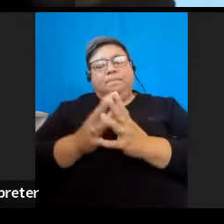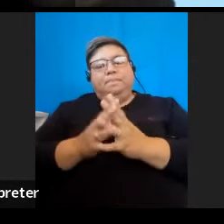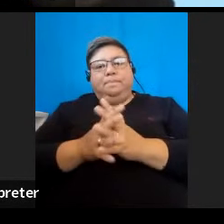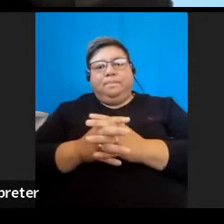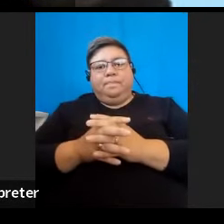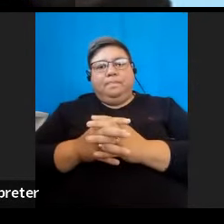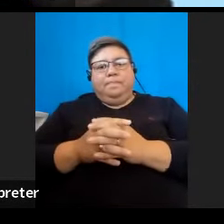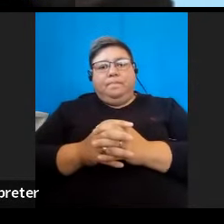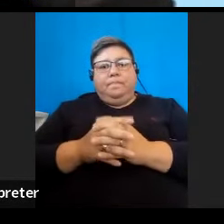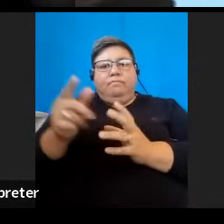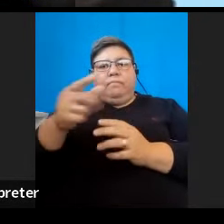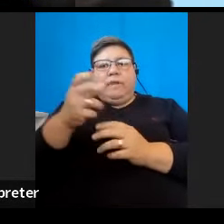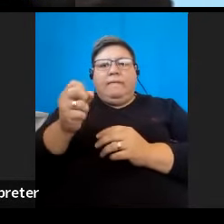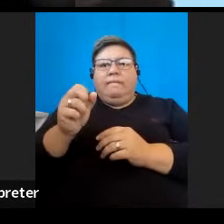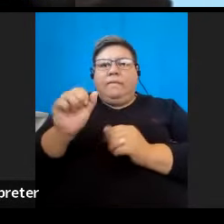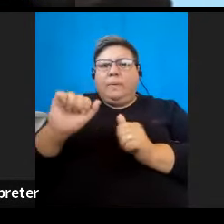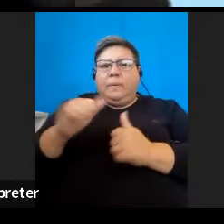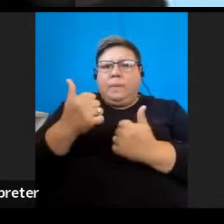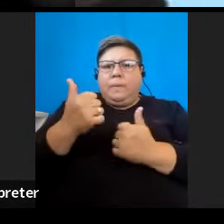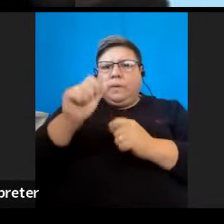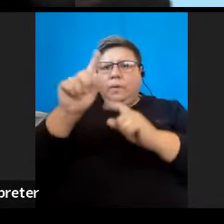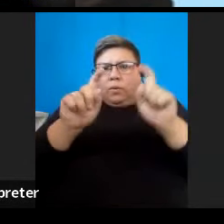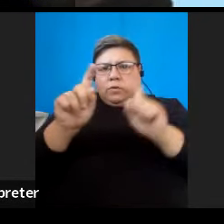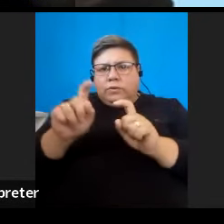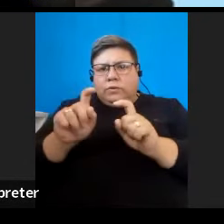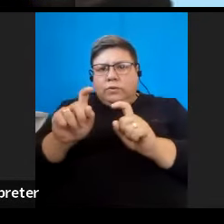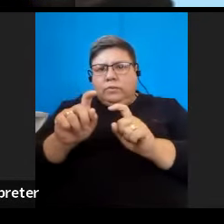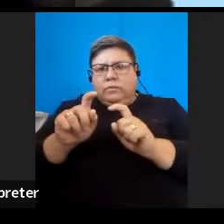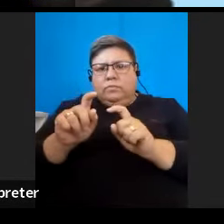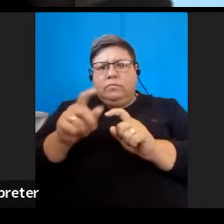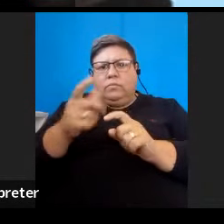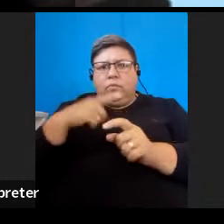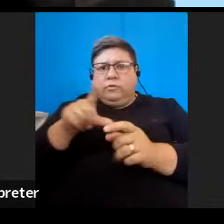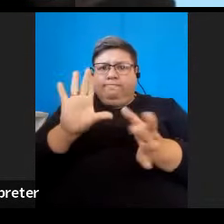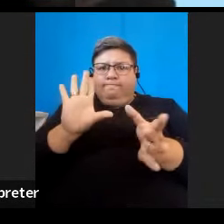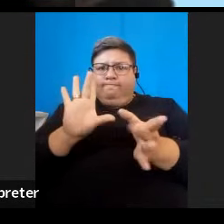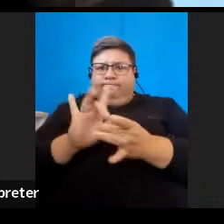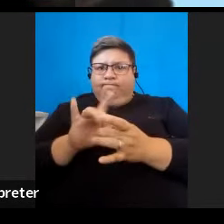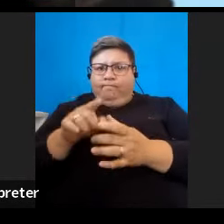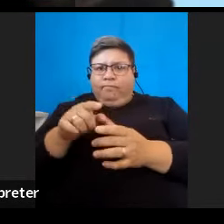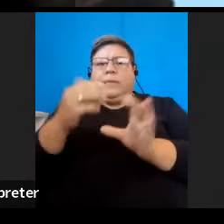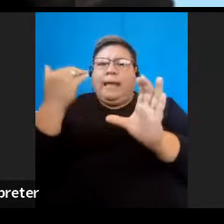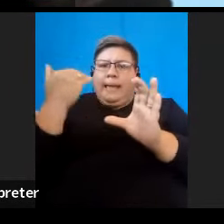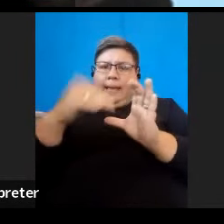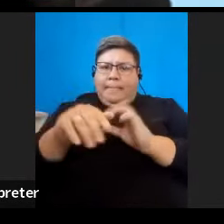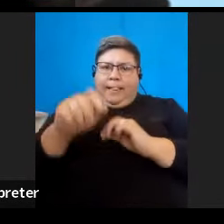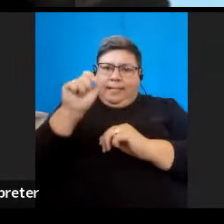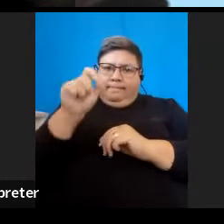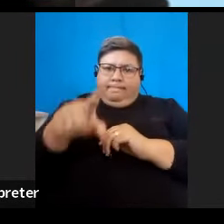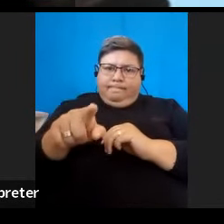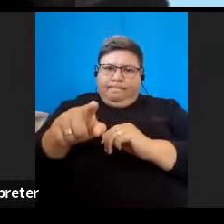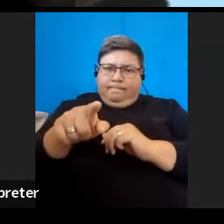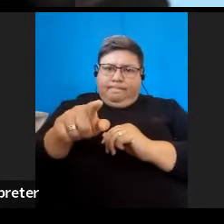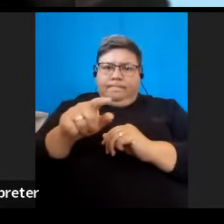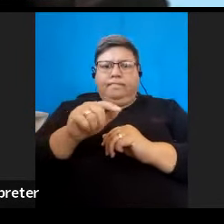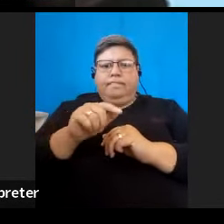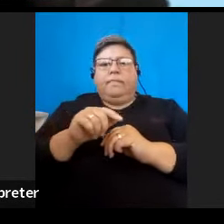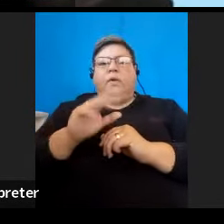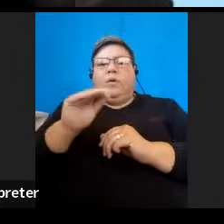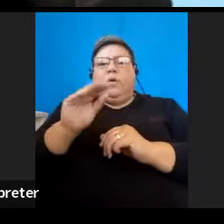unique circumstances, do engage us. We have an email, authorized economic operator